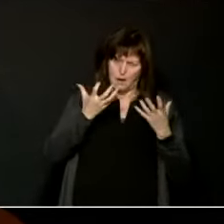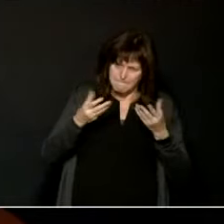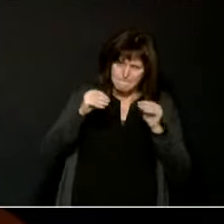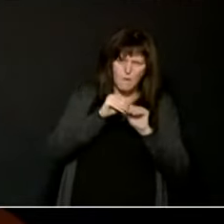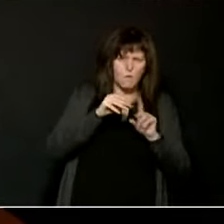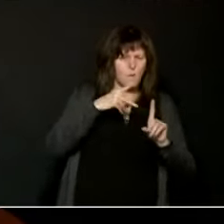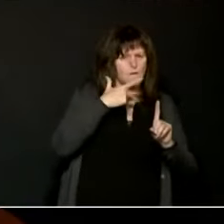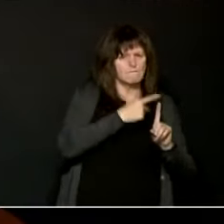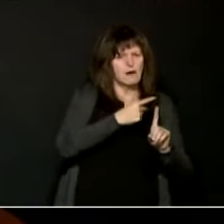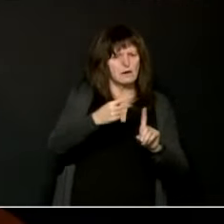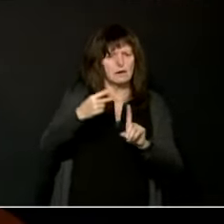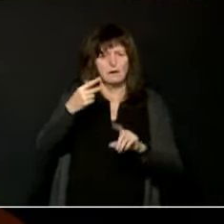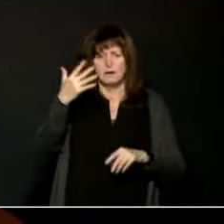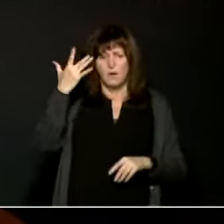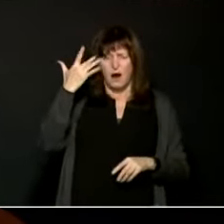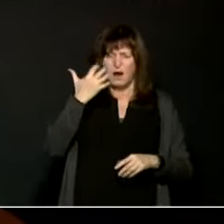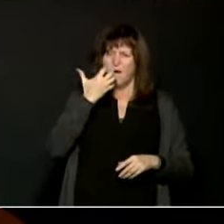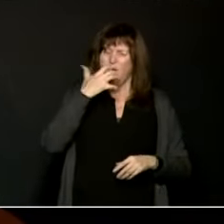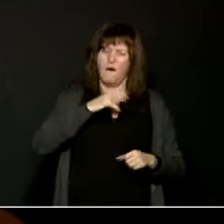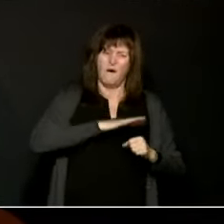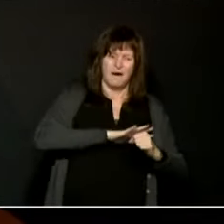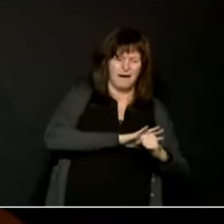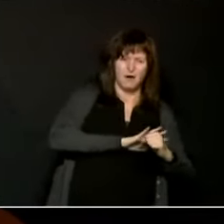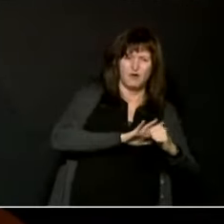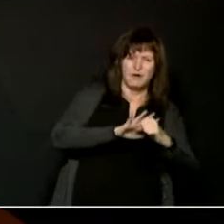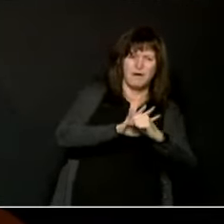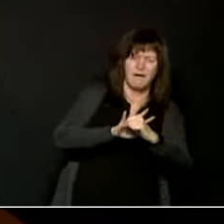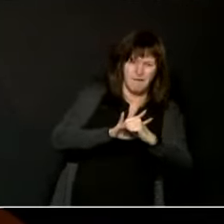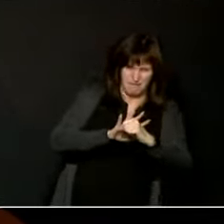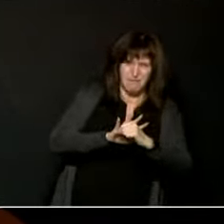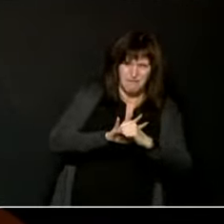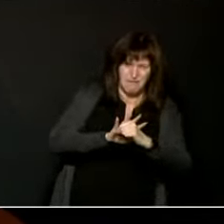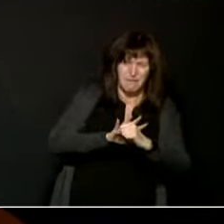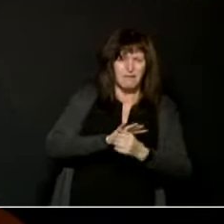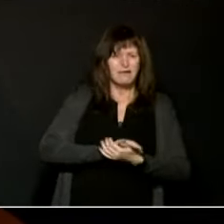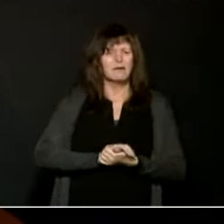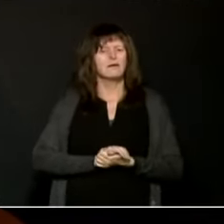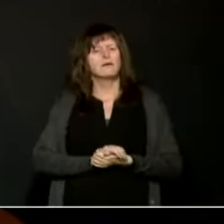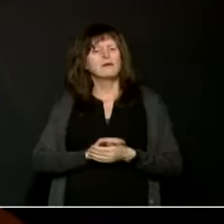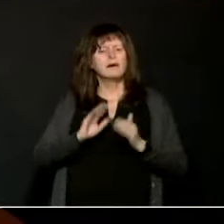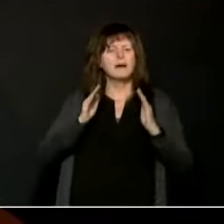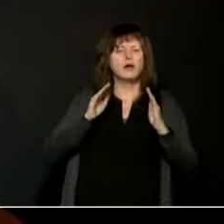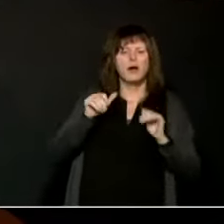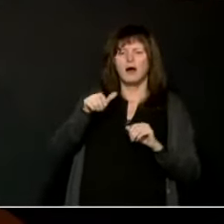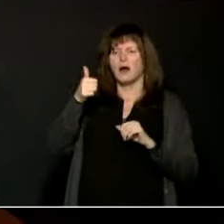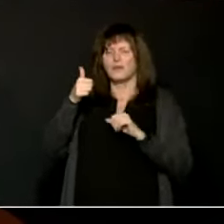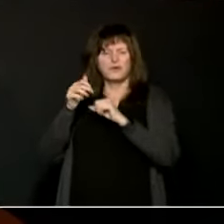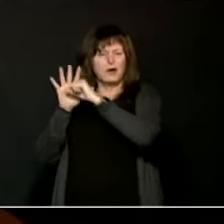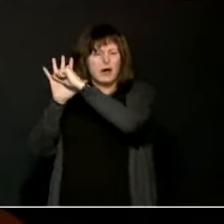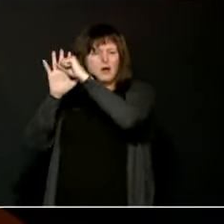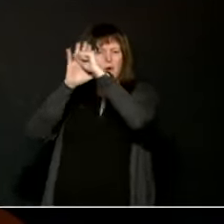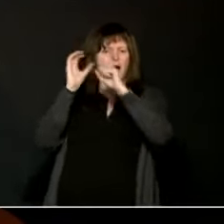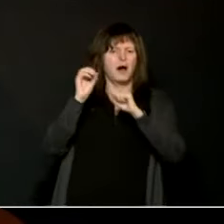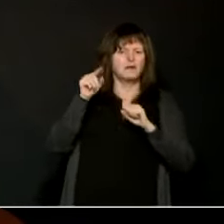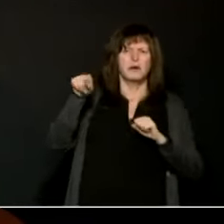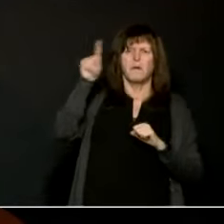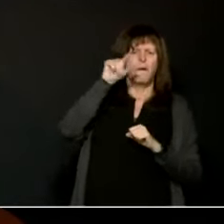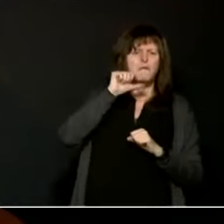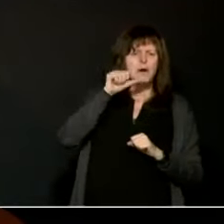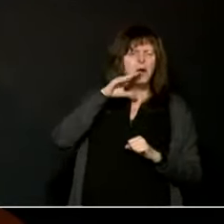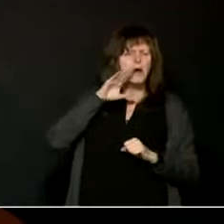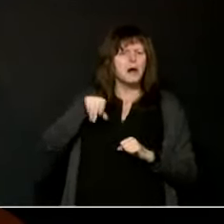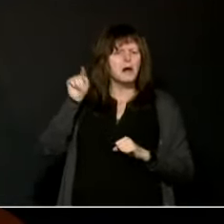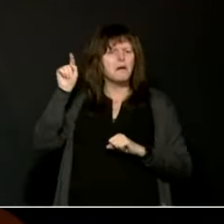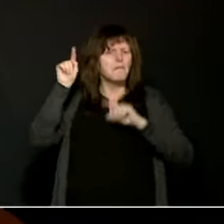see any need to pull vaccines out of some areas where COVID is not so bad and bring it to areas where it is